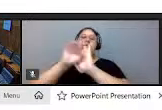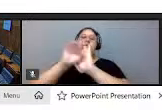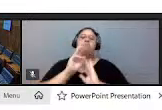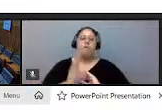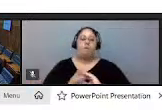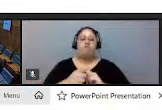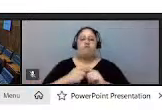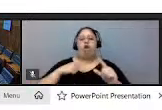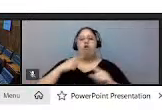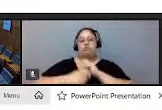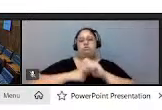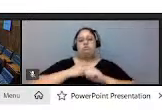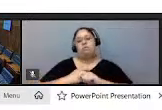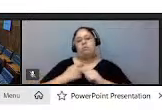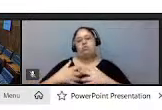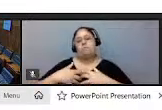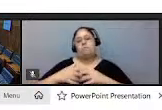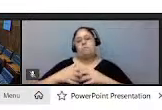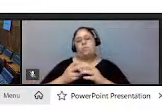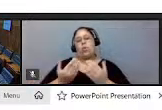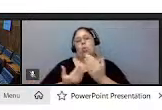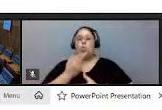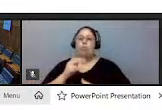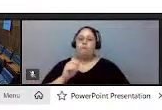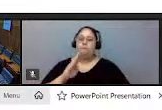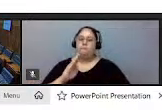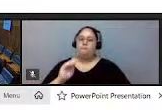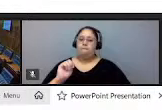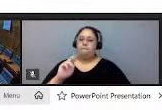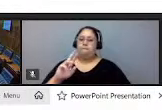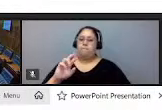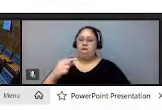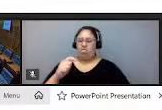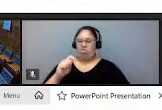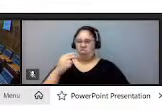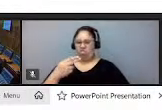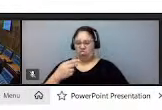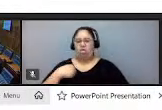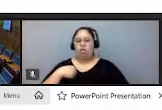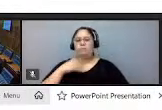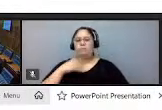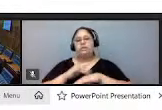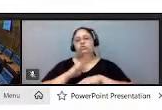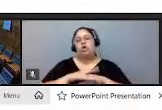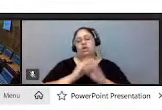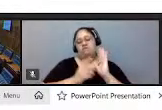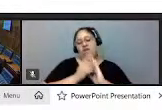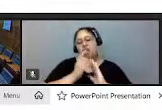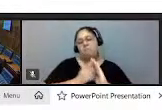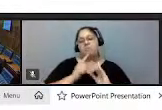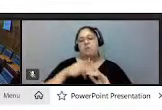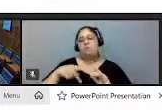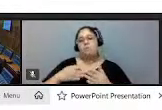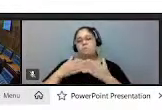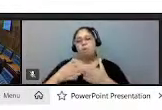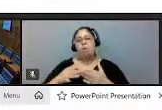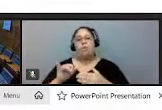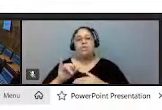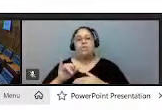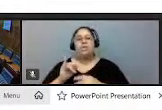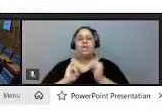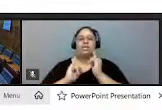airth I've touched on the development uh and I spoke to the port industrial park or the PIP site as it's referred